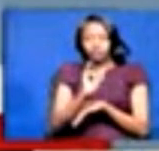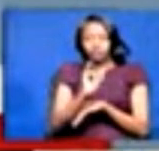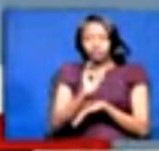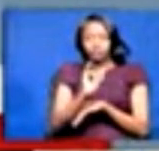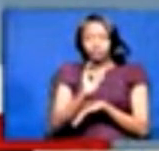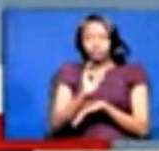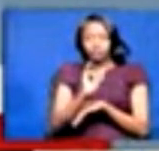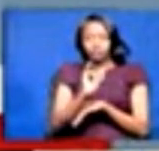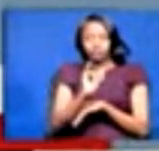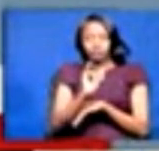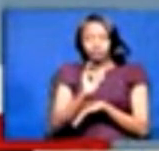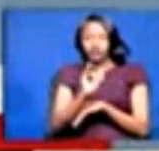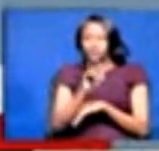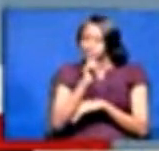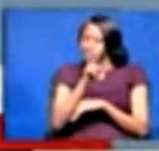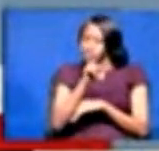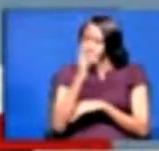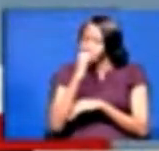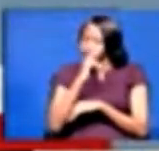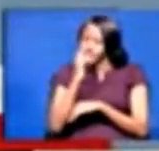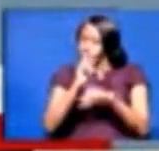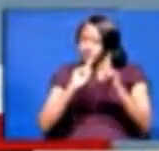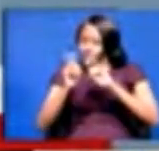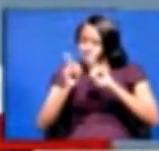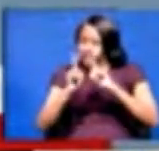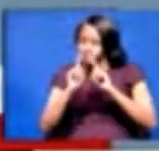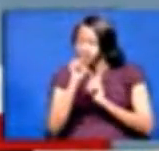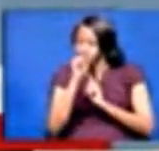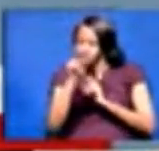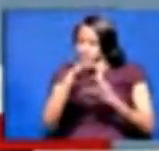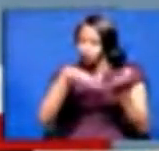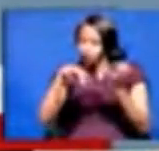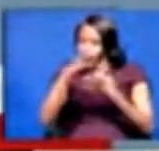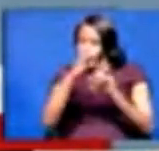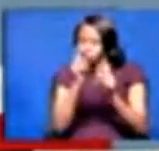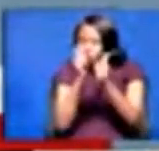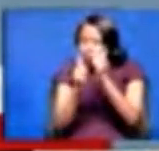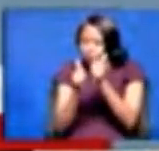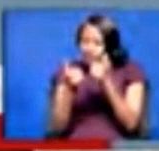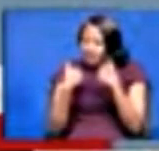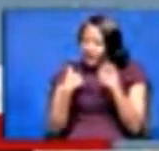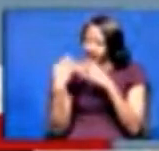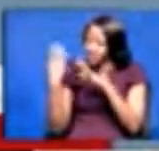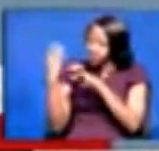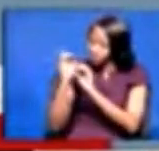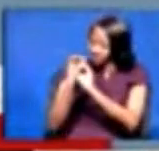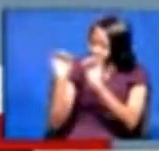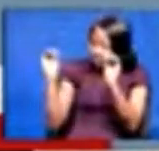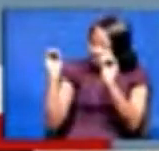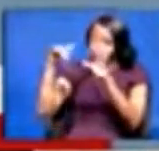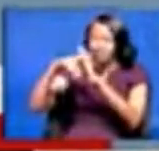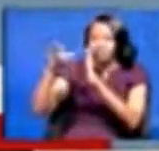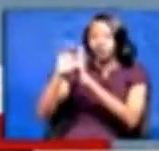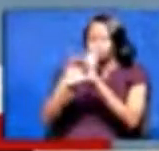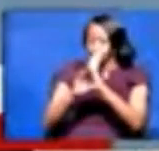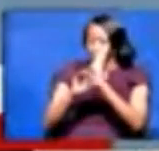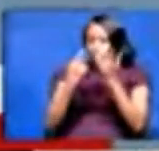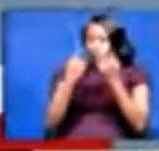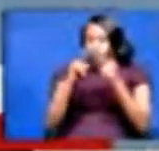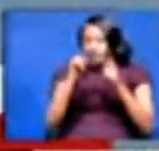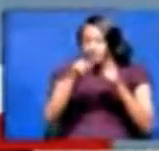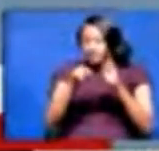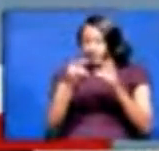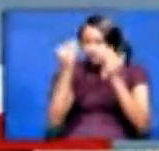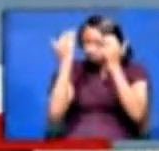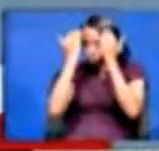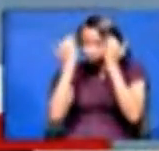that is some comedy of tales or confusion that has not been countenanced or was not expected in our constitution. So, to that extent, the Supreme Court declared that